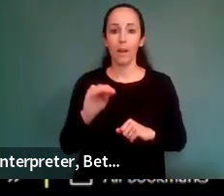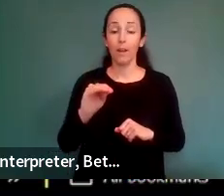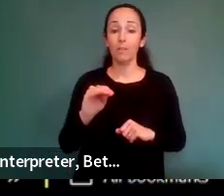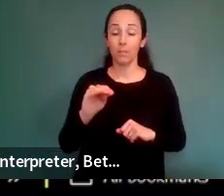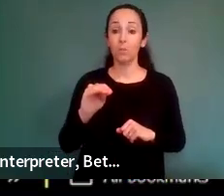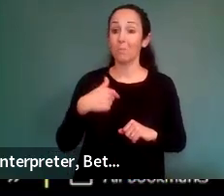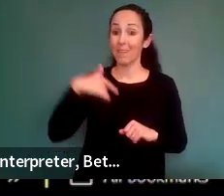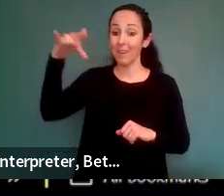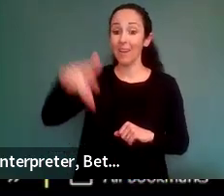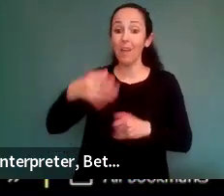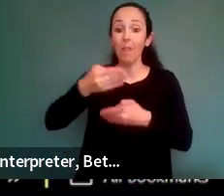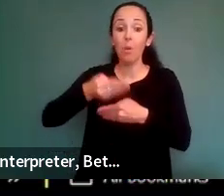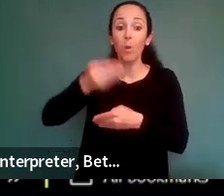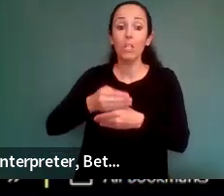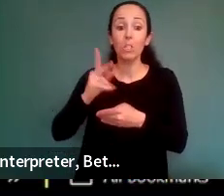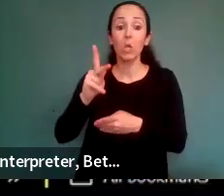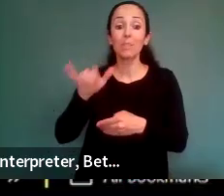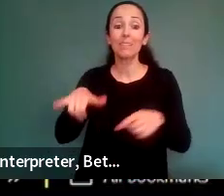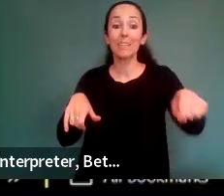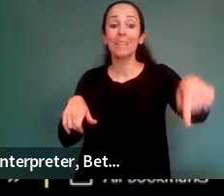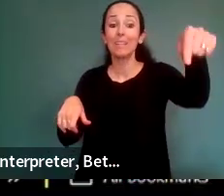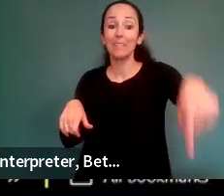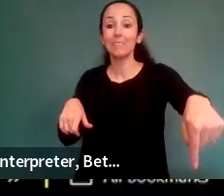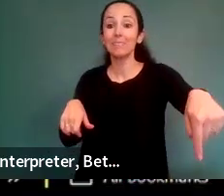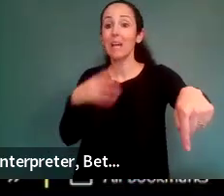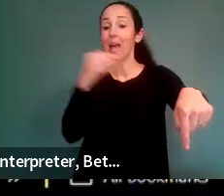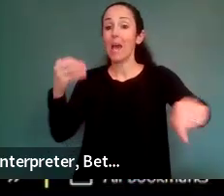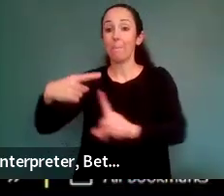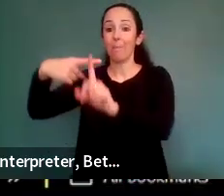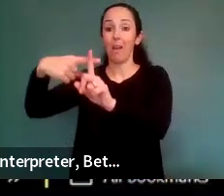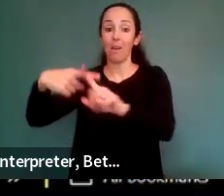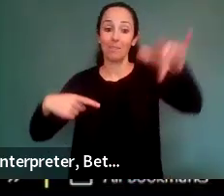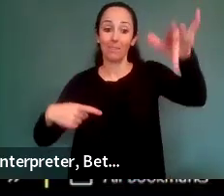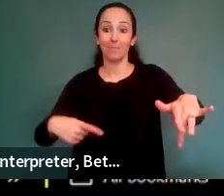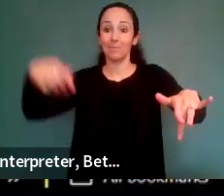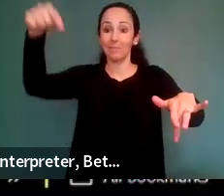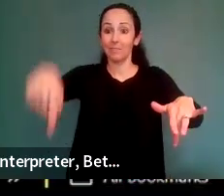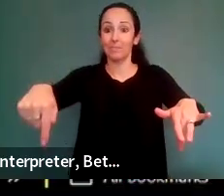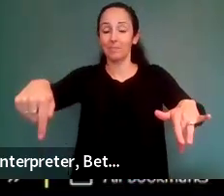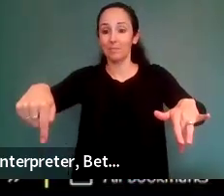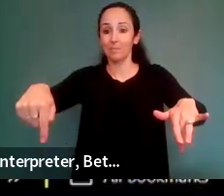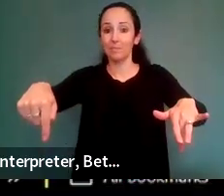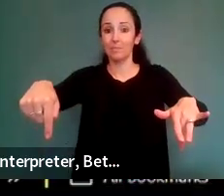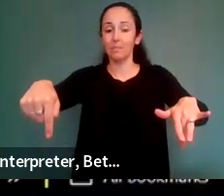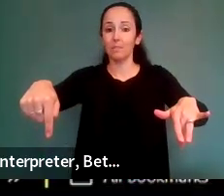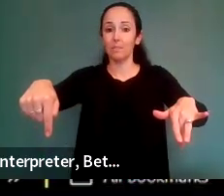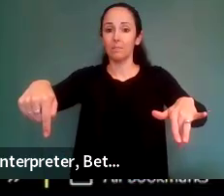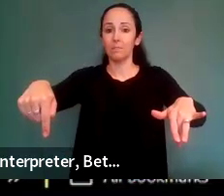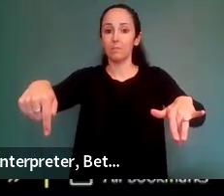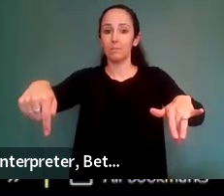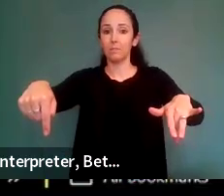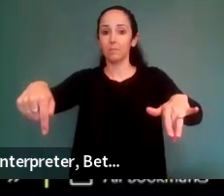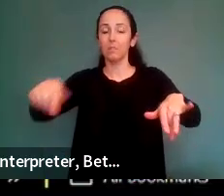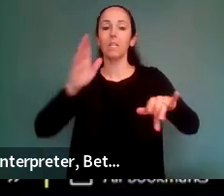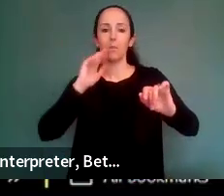key followed by the plus, and it'll magnify it sort of in this